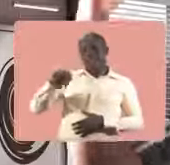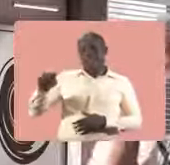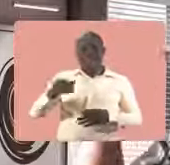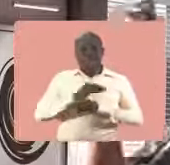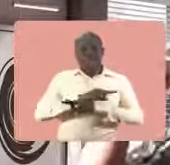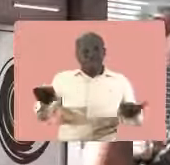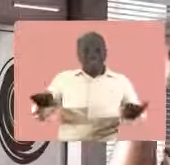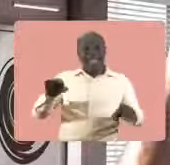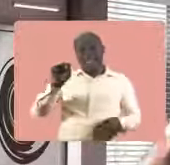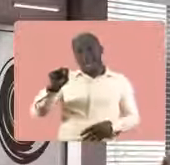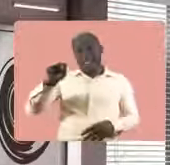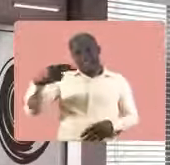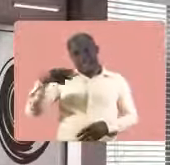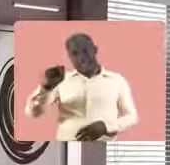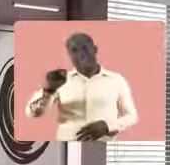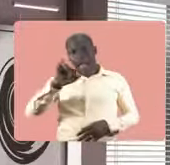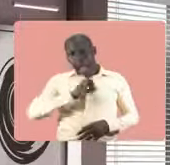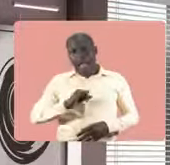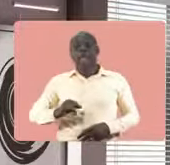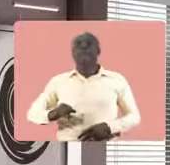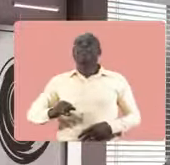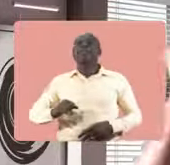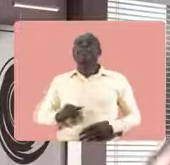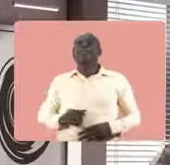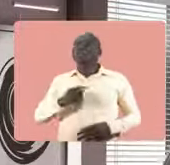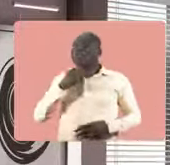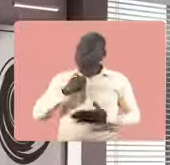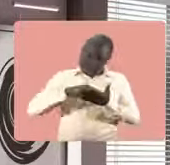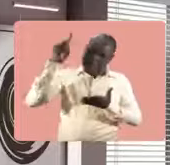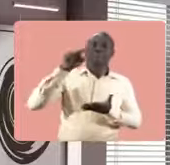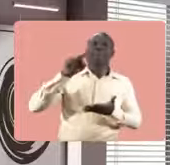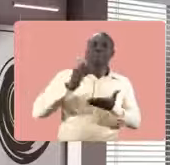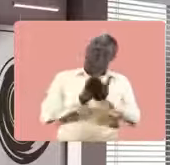free SHS no me boje aban so den aya de papa